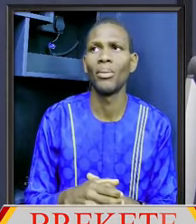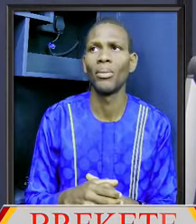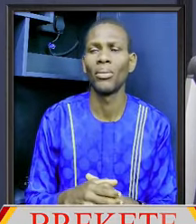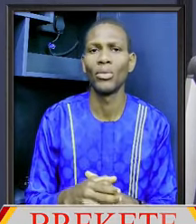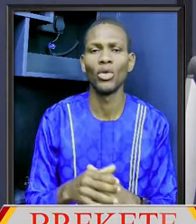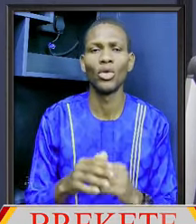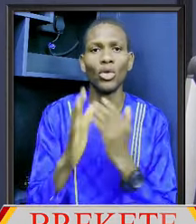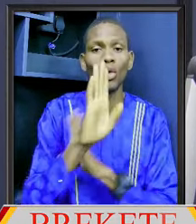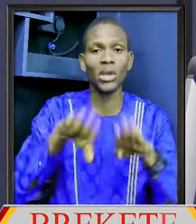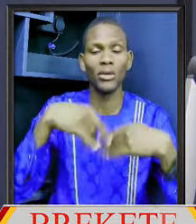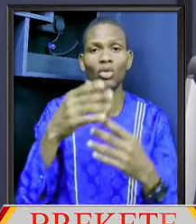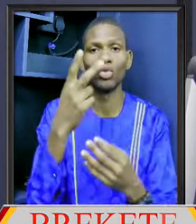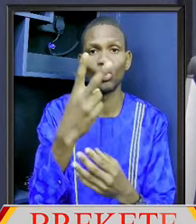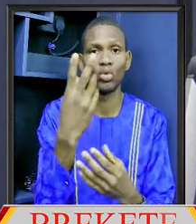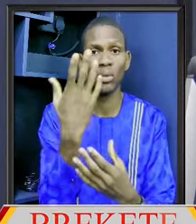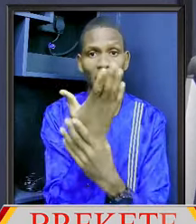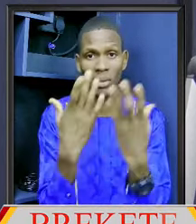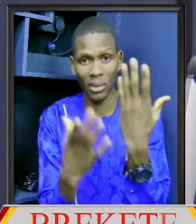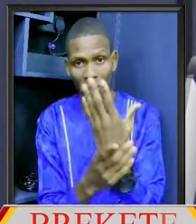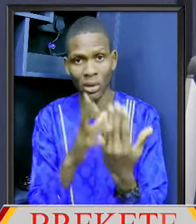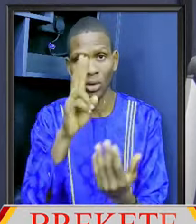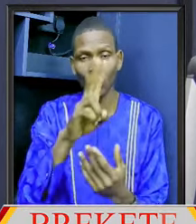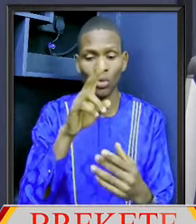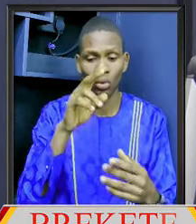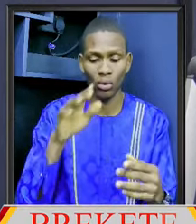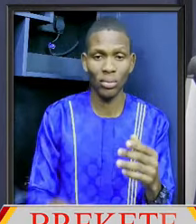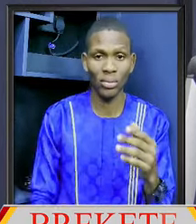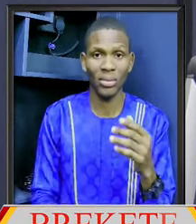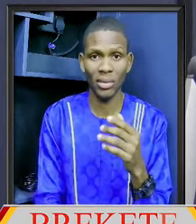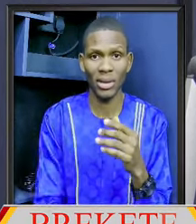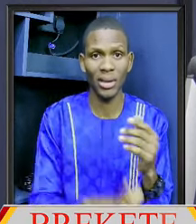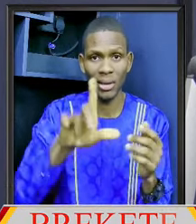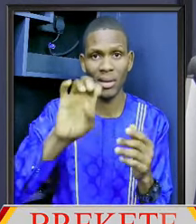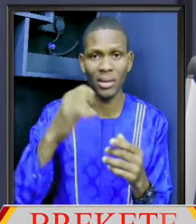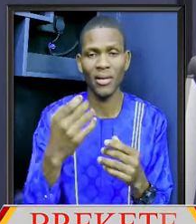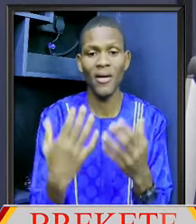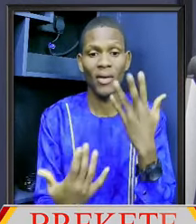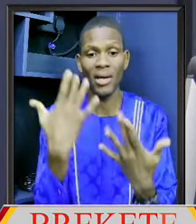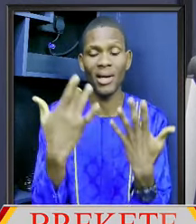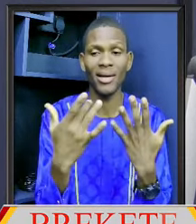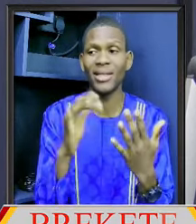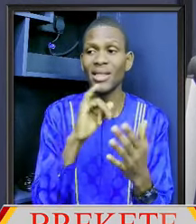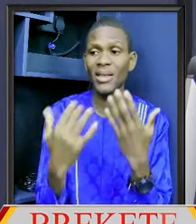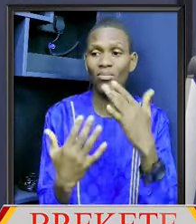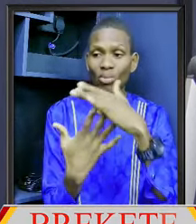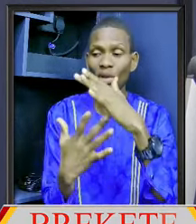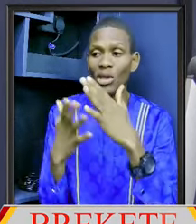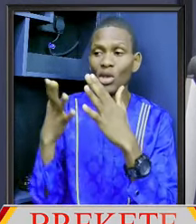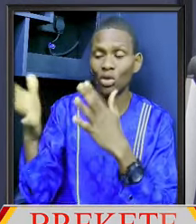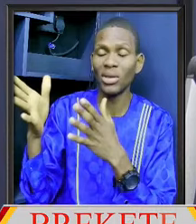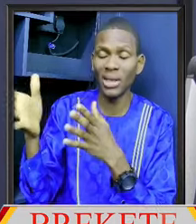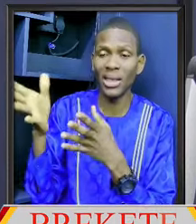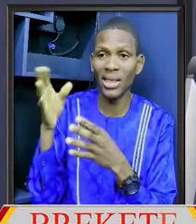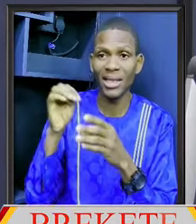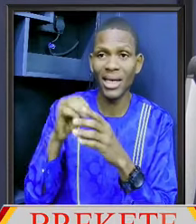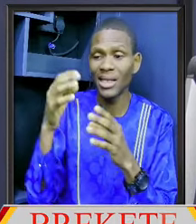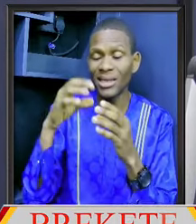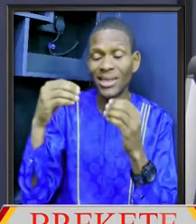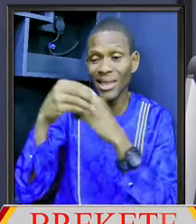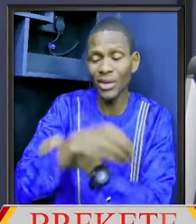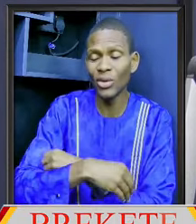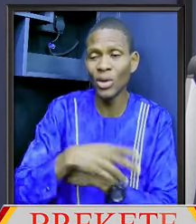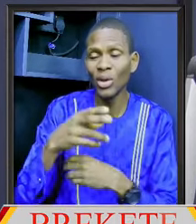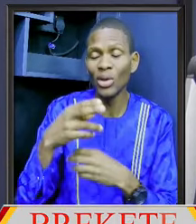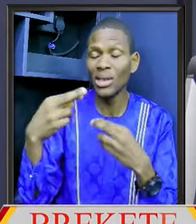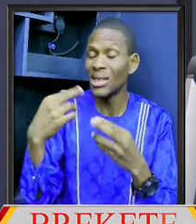God gave you two hands, two legs. Fire they burn. You dey inside room. There no lock door. You say, God